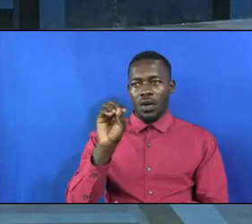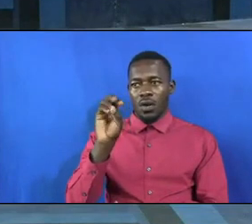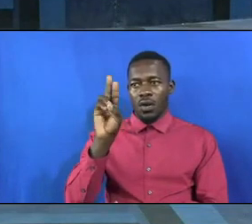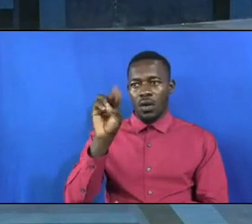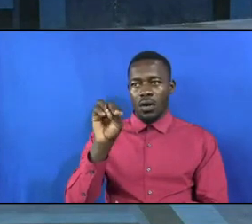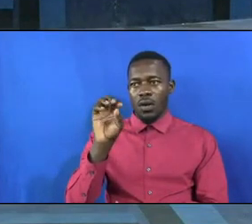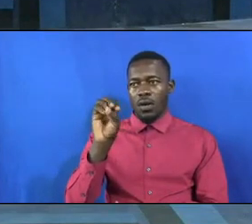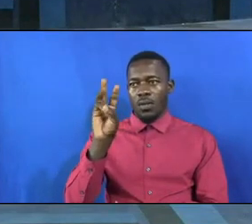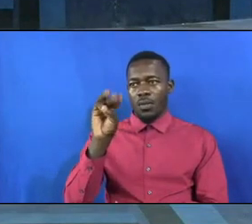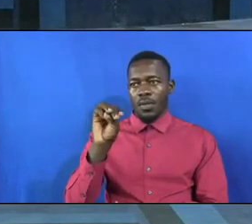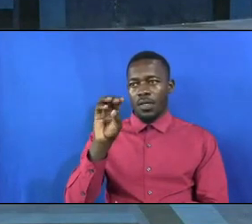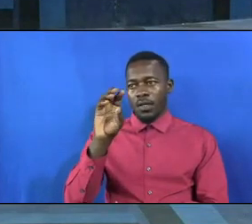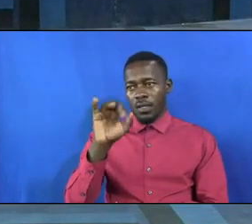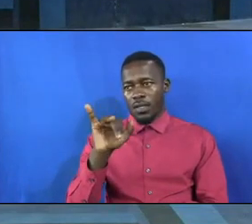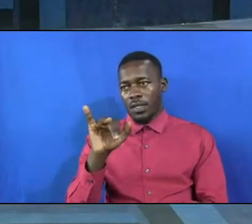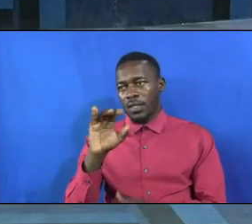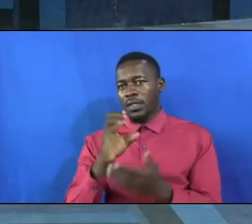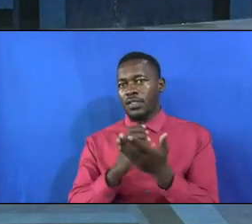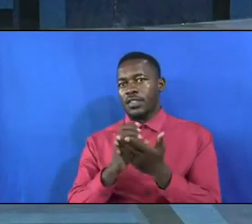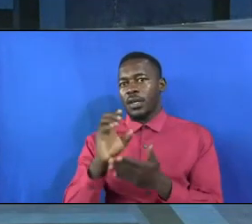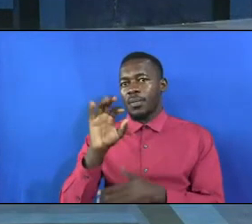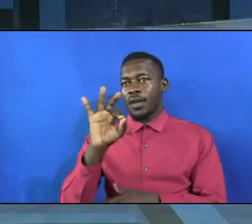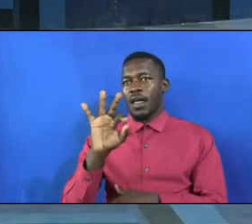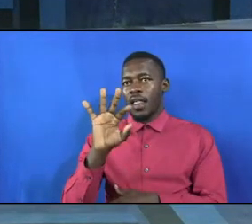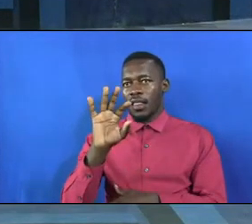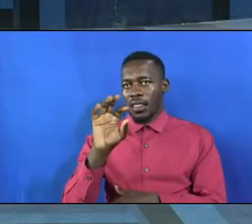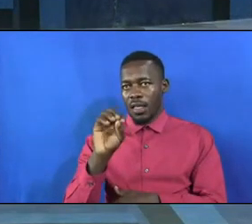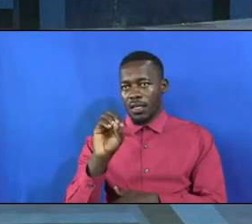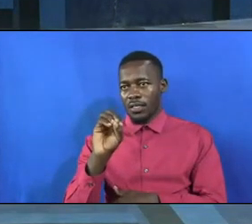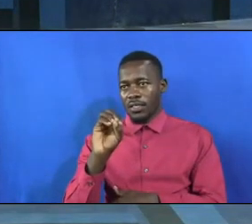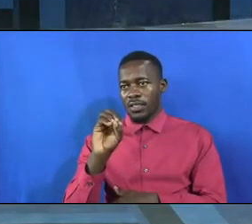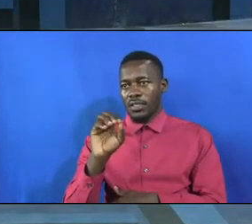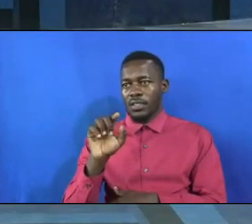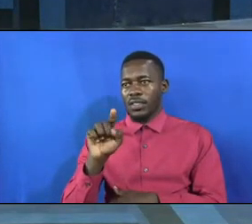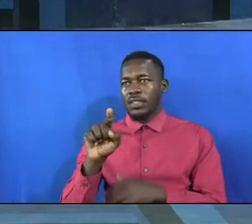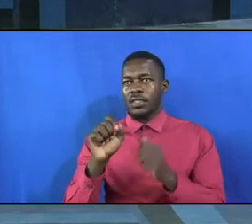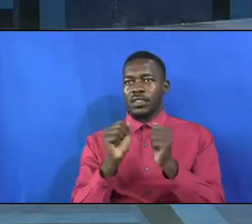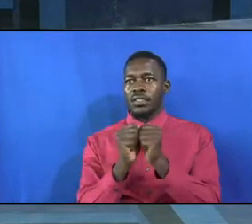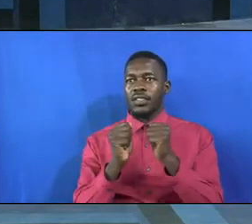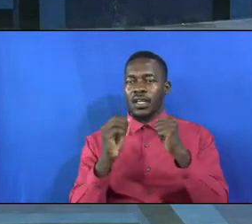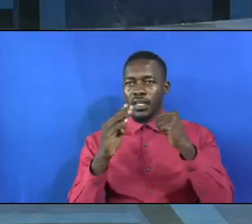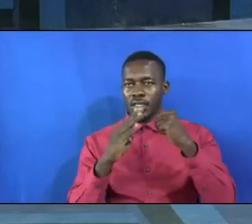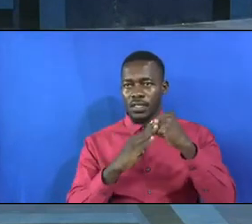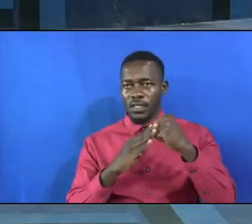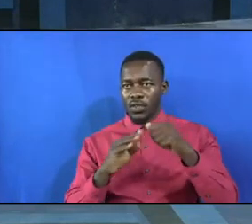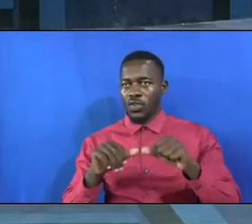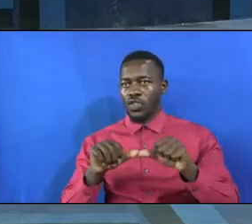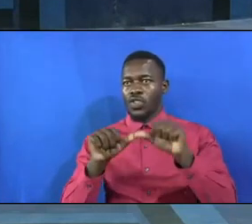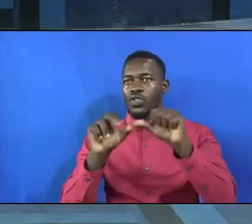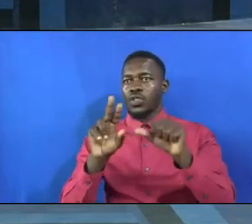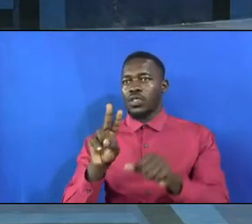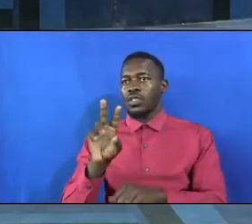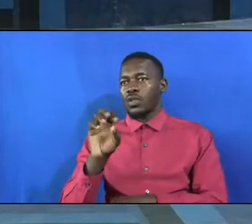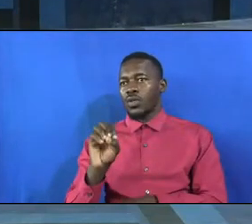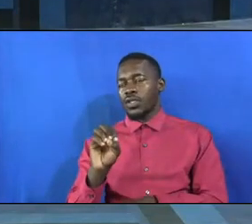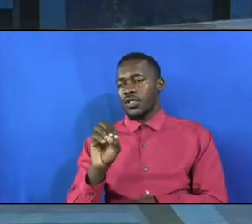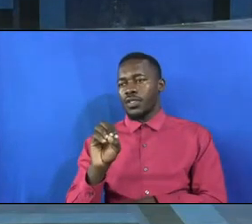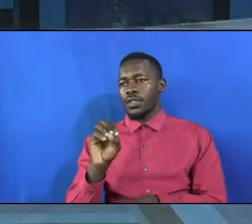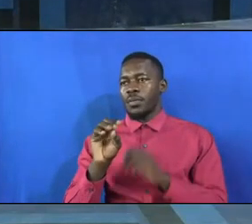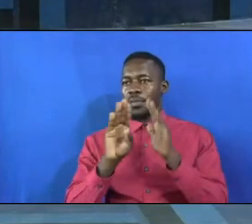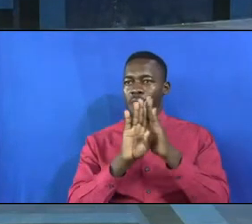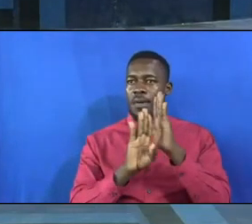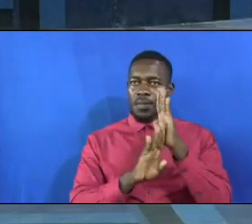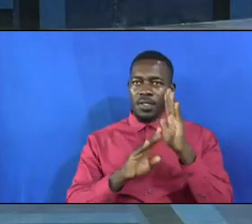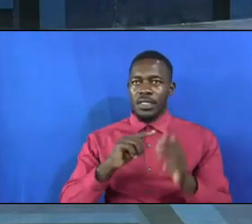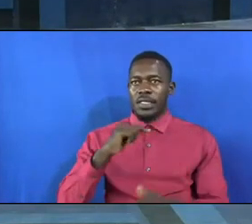chapter 30 from 19 to 20, Deuteronomy, the Bible says, and